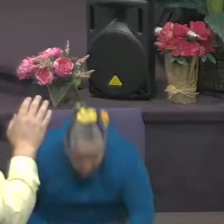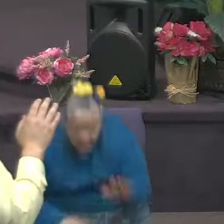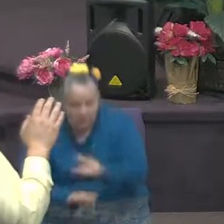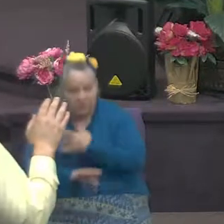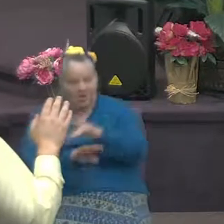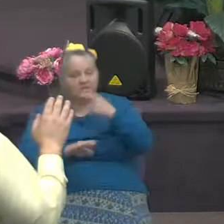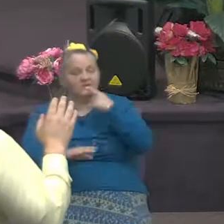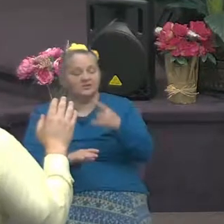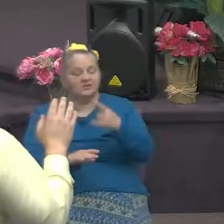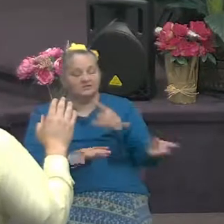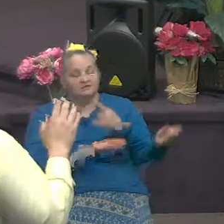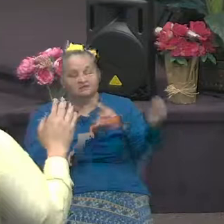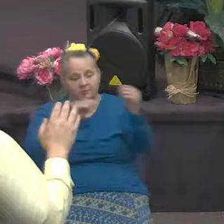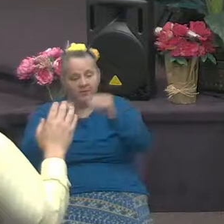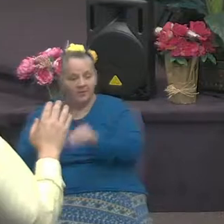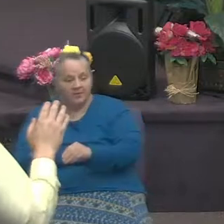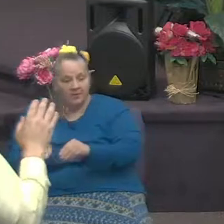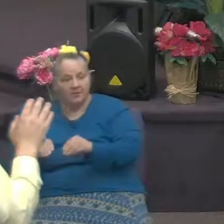to victory